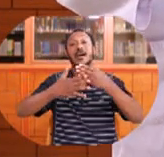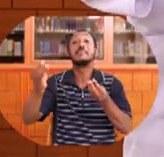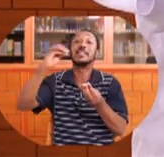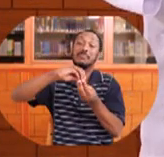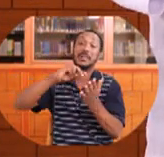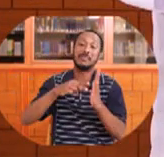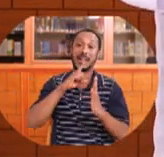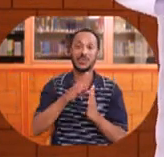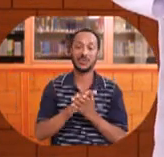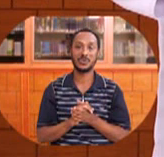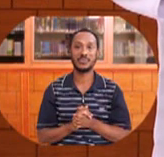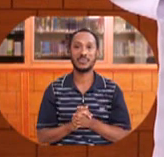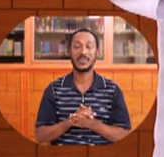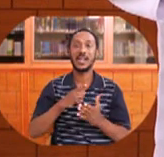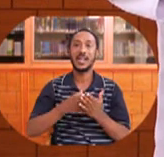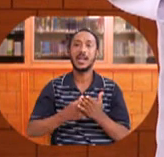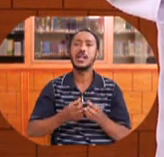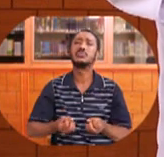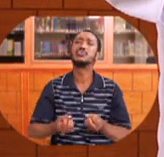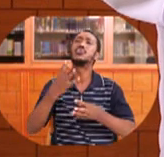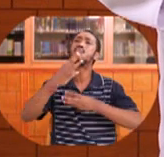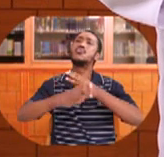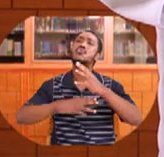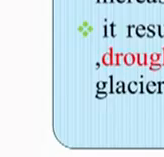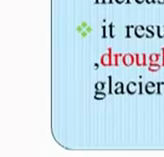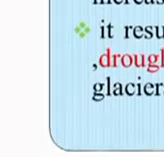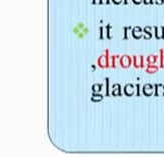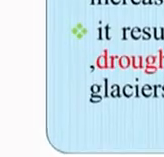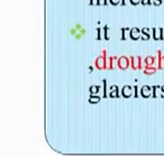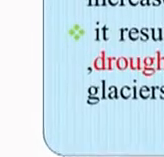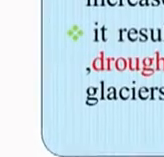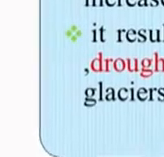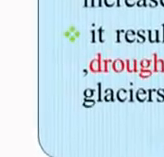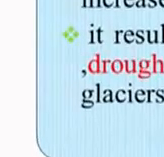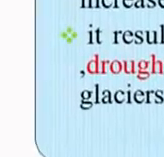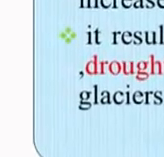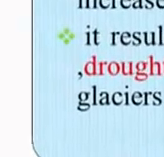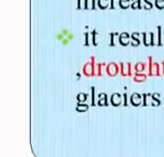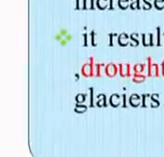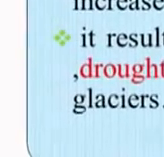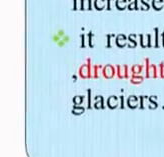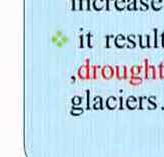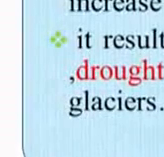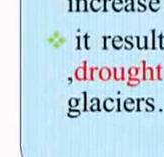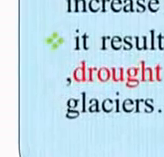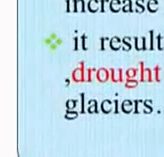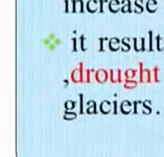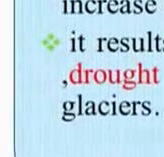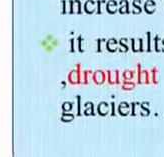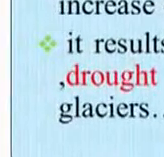It is a long-term effect. Of course, this global warming is a